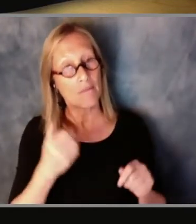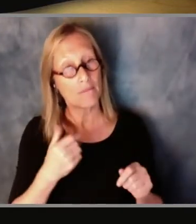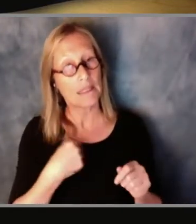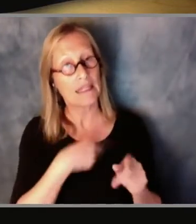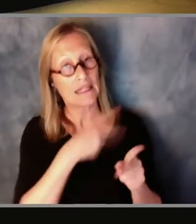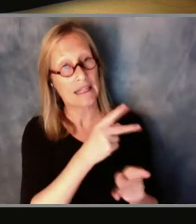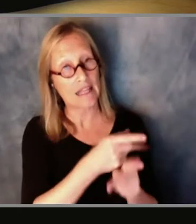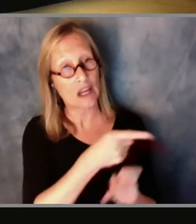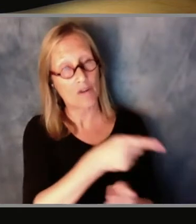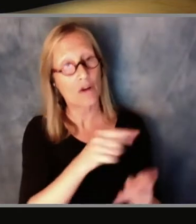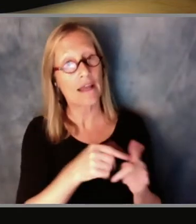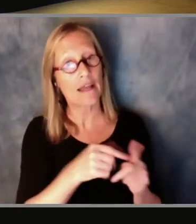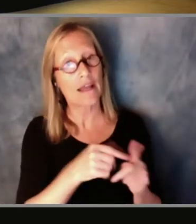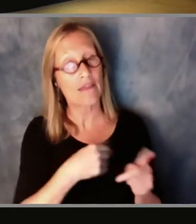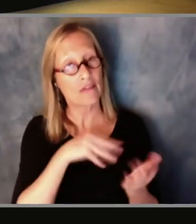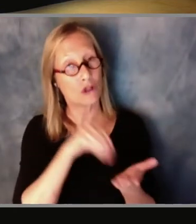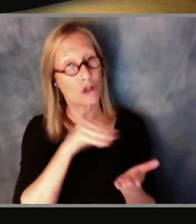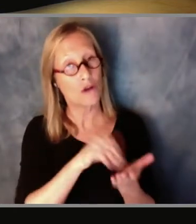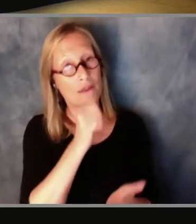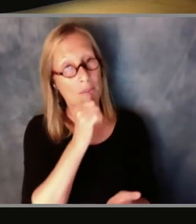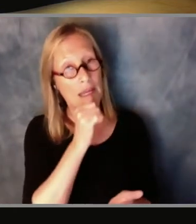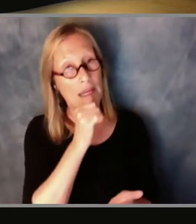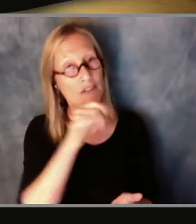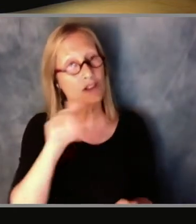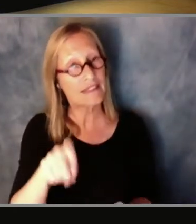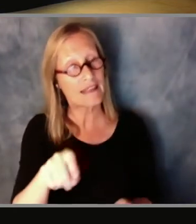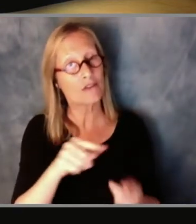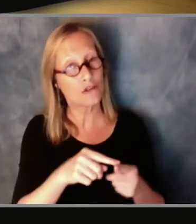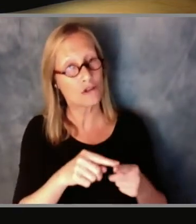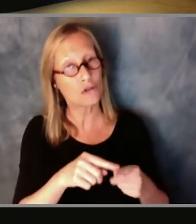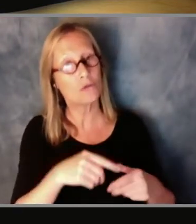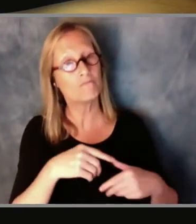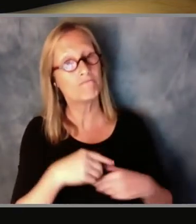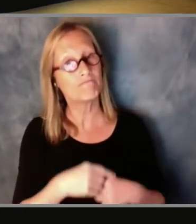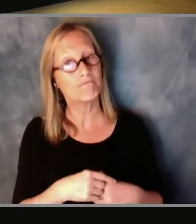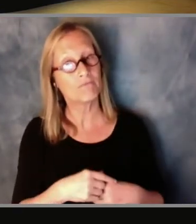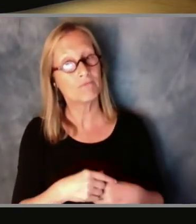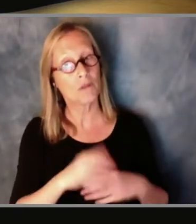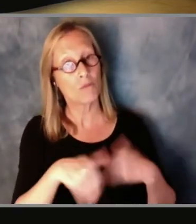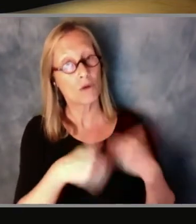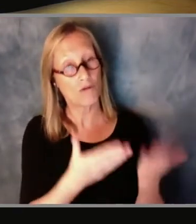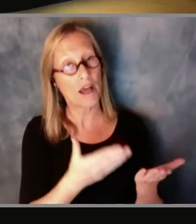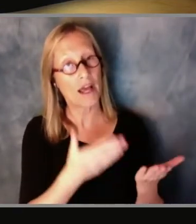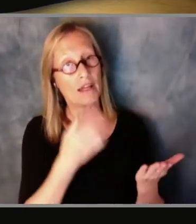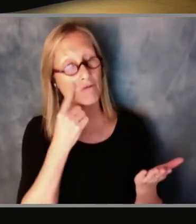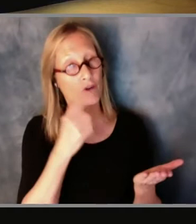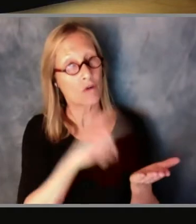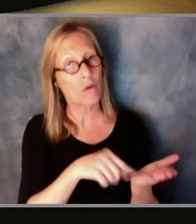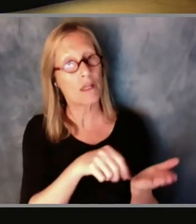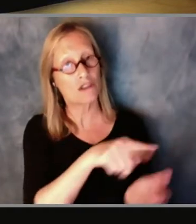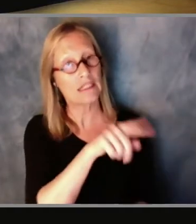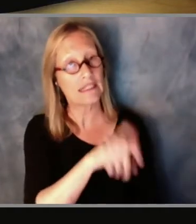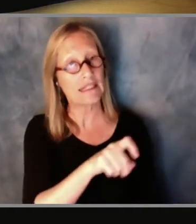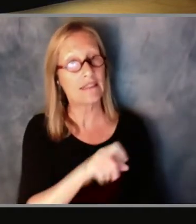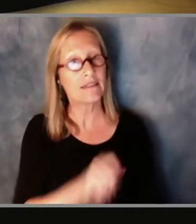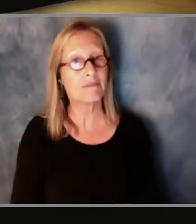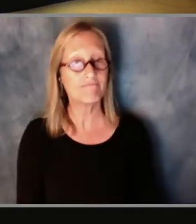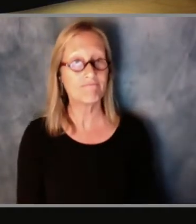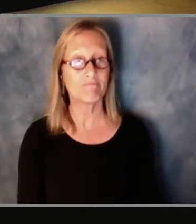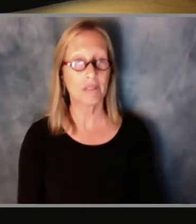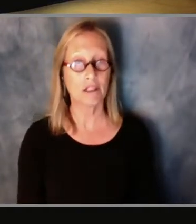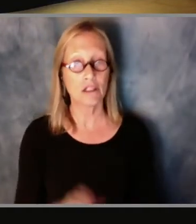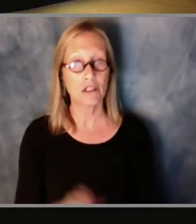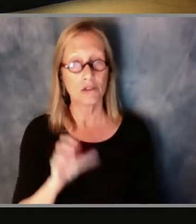the patience necessary in order to provide for what it was that she needed. So on